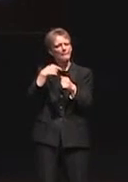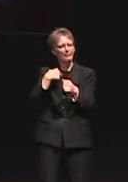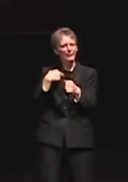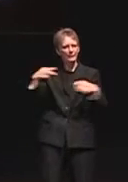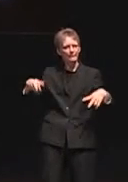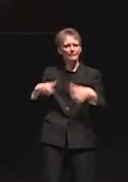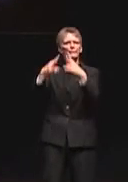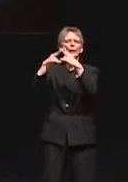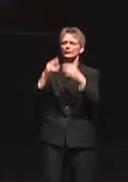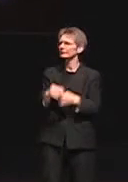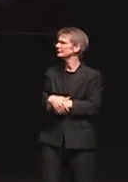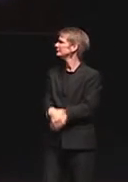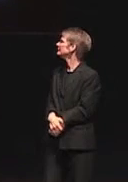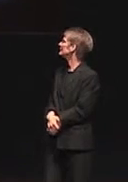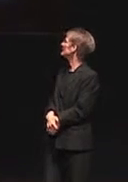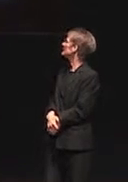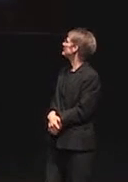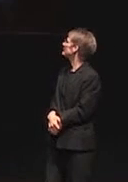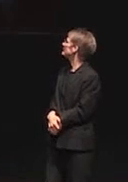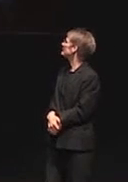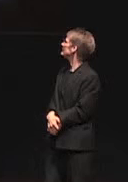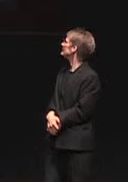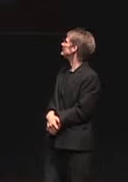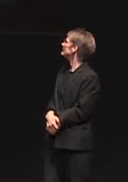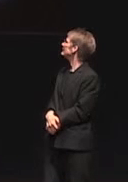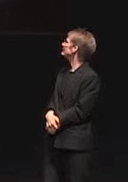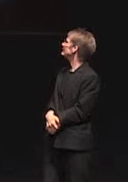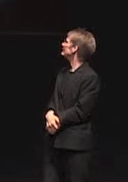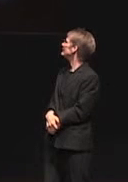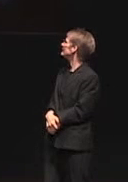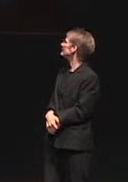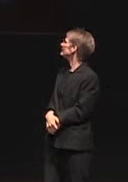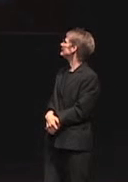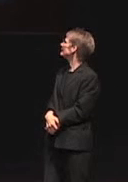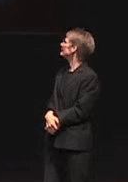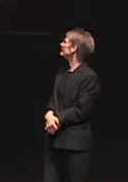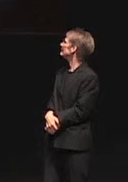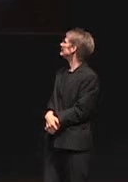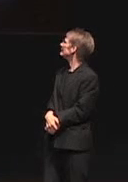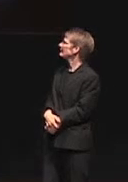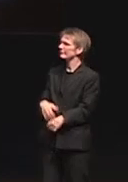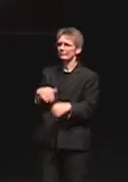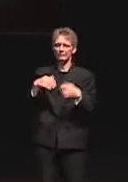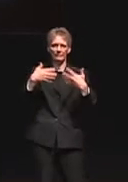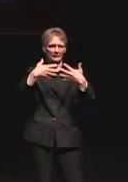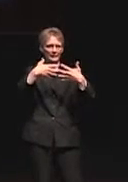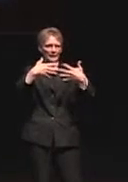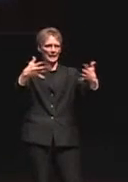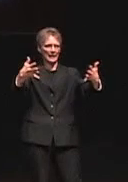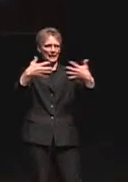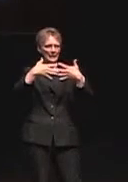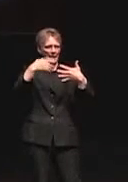everywhere. So I'm going to show you some art from Paris, and then I'm going to stop talking. This was the gate of a